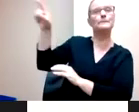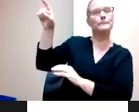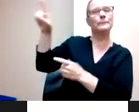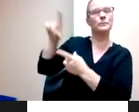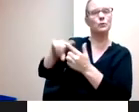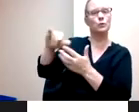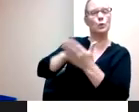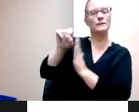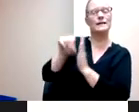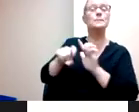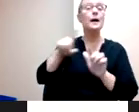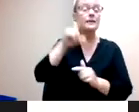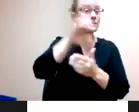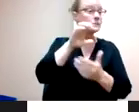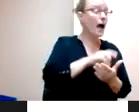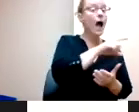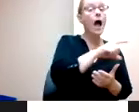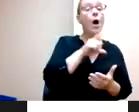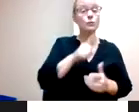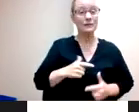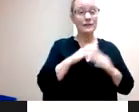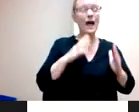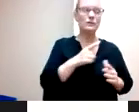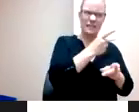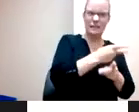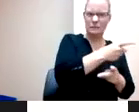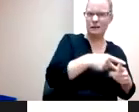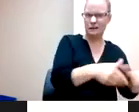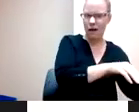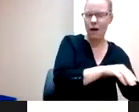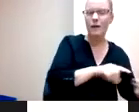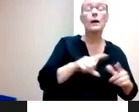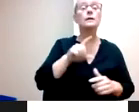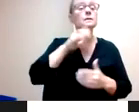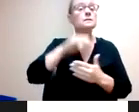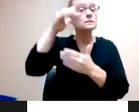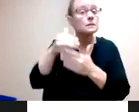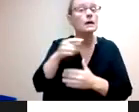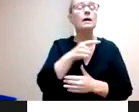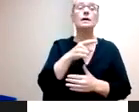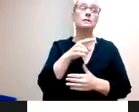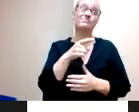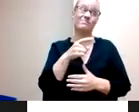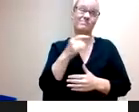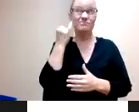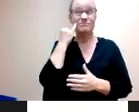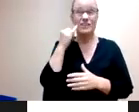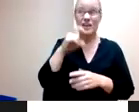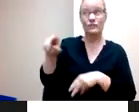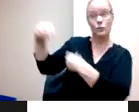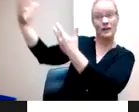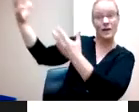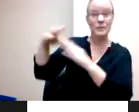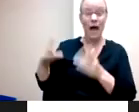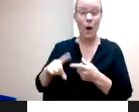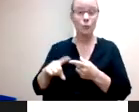death. But a son, a significant other, someone else has to leave. So we wonder sometimes